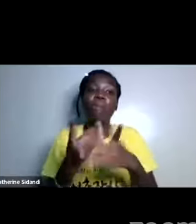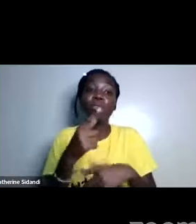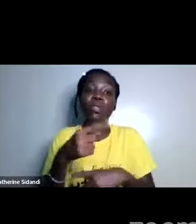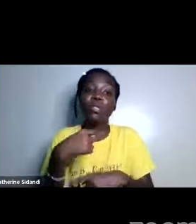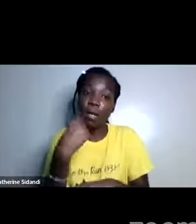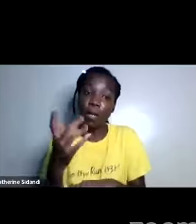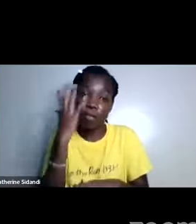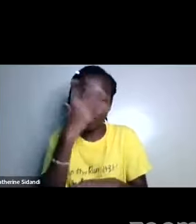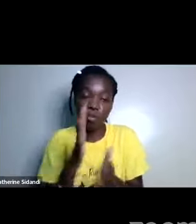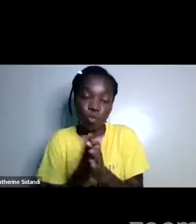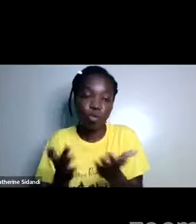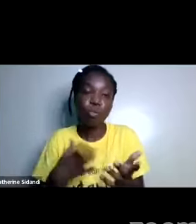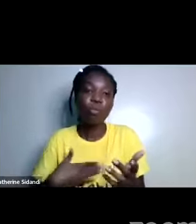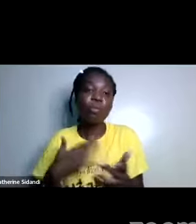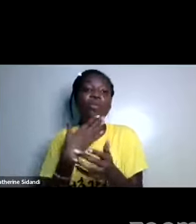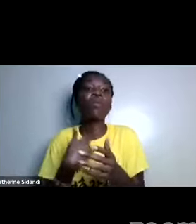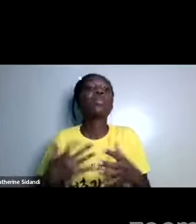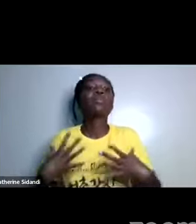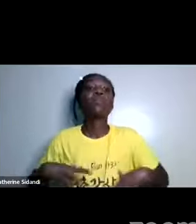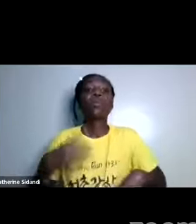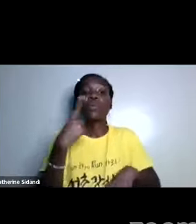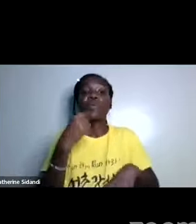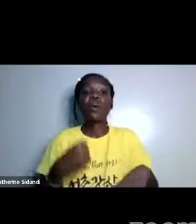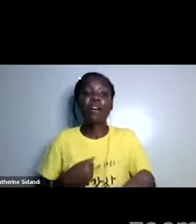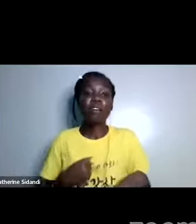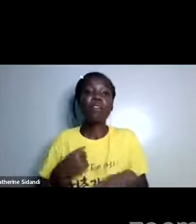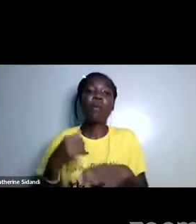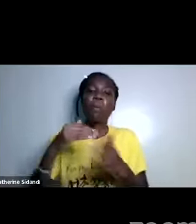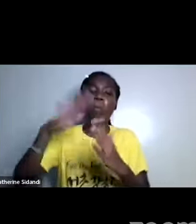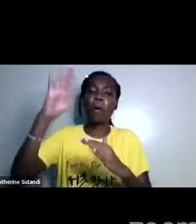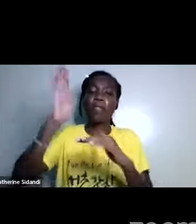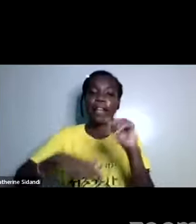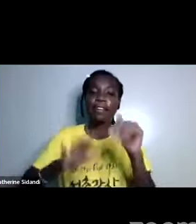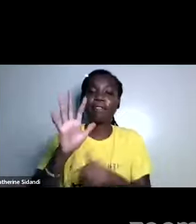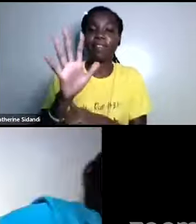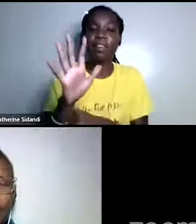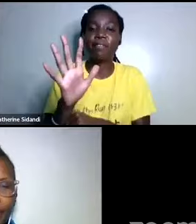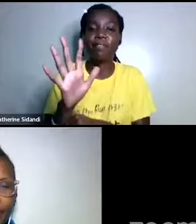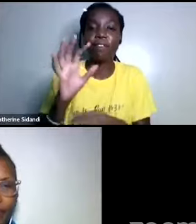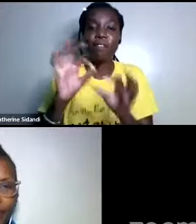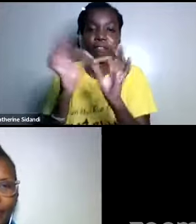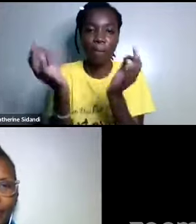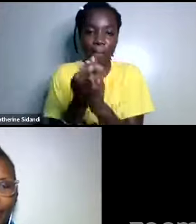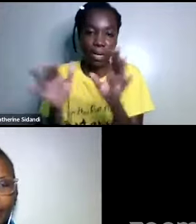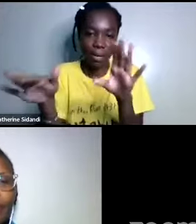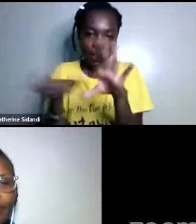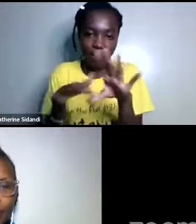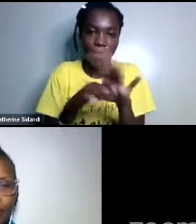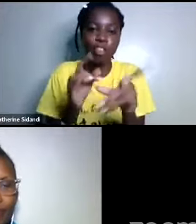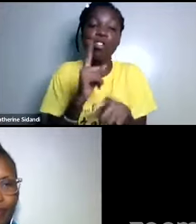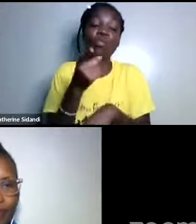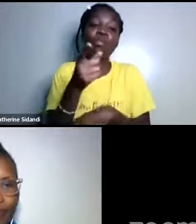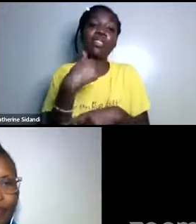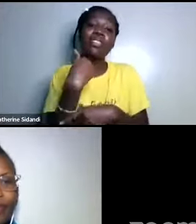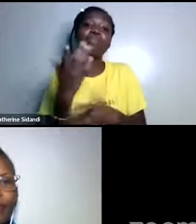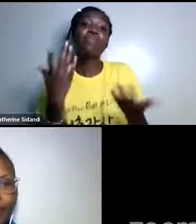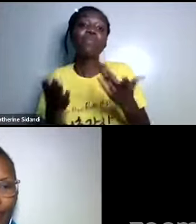want guys who have more than 5 family members. So you're sending that data to Facebook, LinkedIn, and all these other platforms.